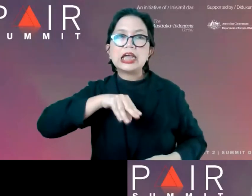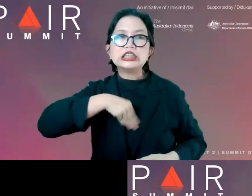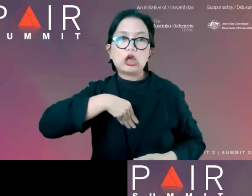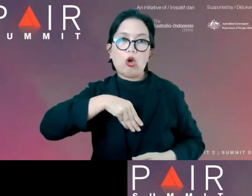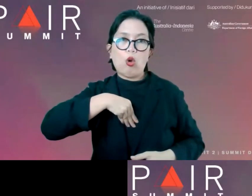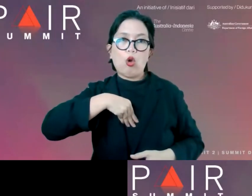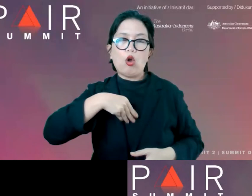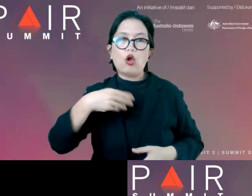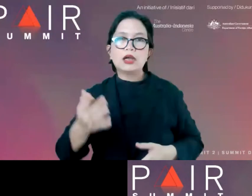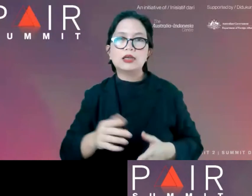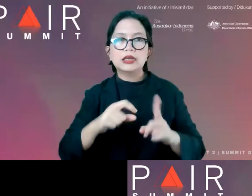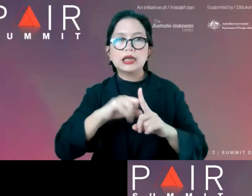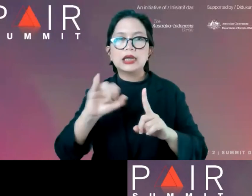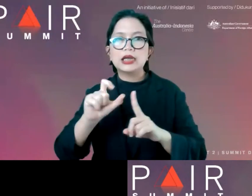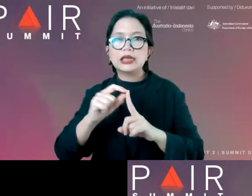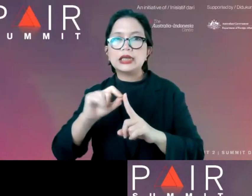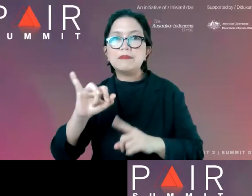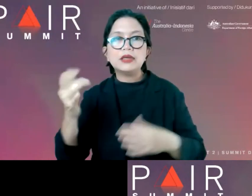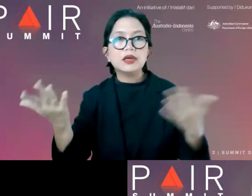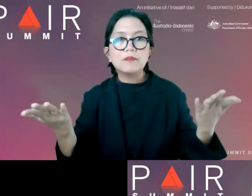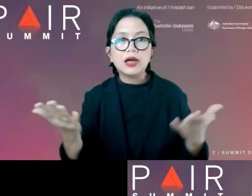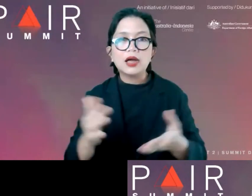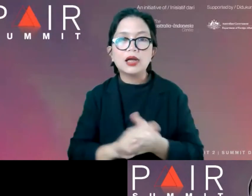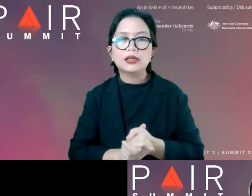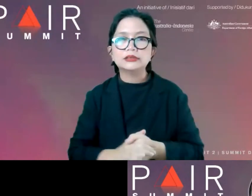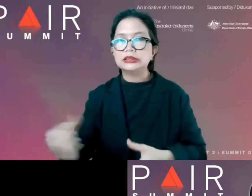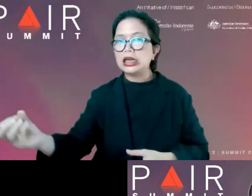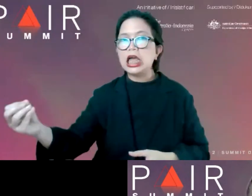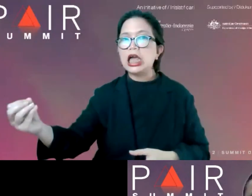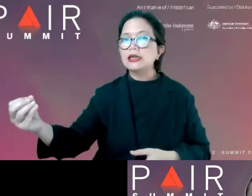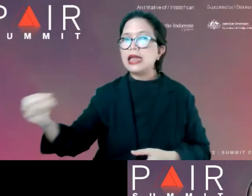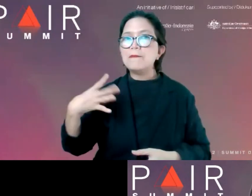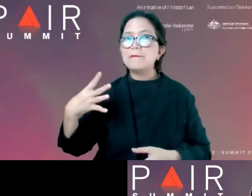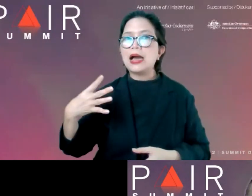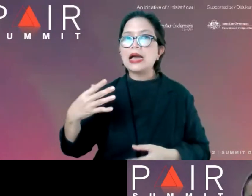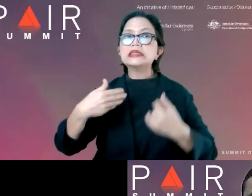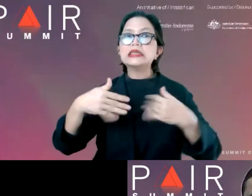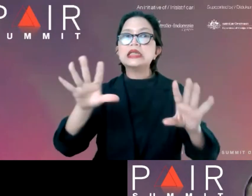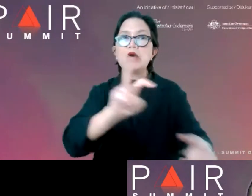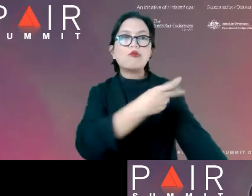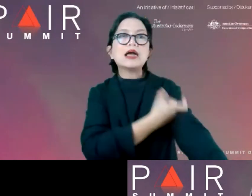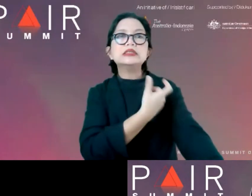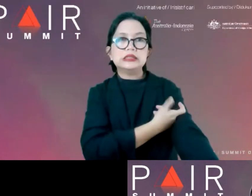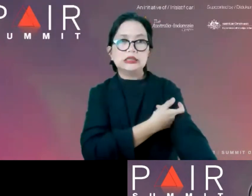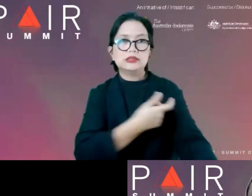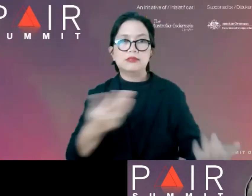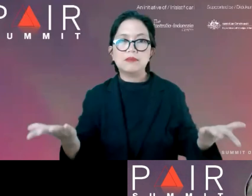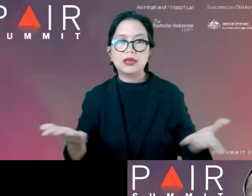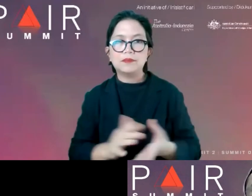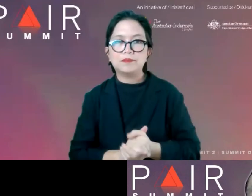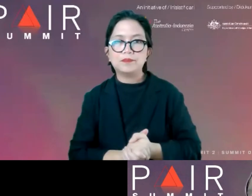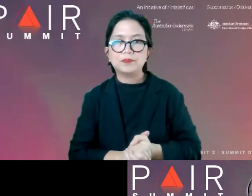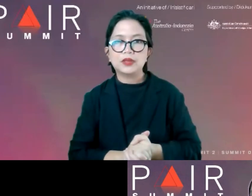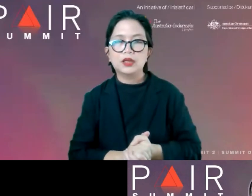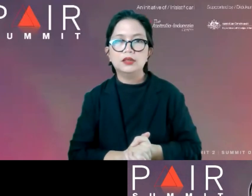symptoms, adverse effects after a vaccination, or people are not, as has also been mentioned, quite confident